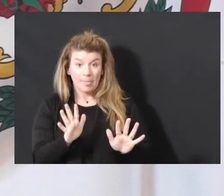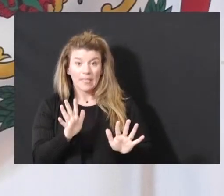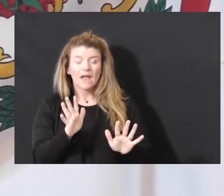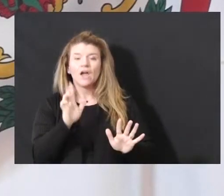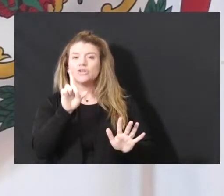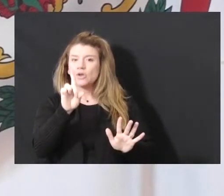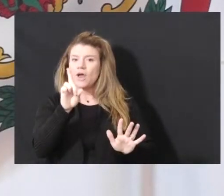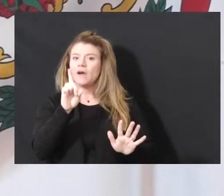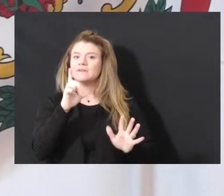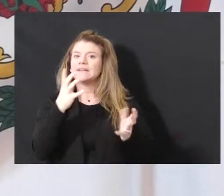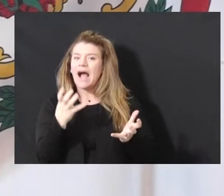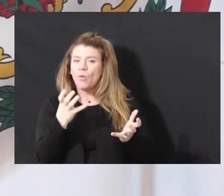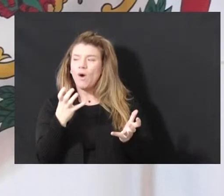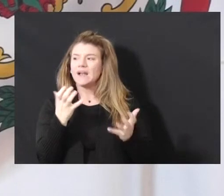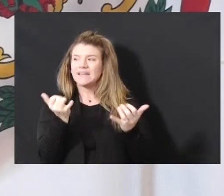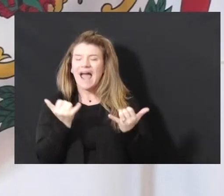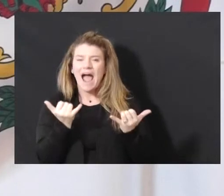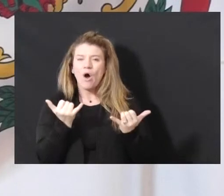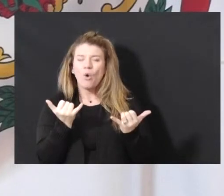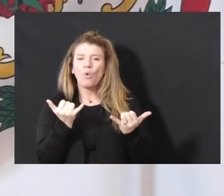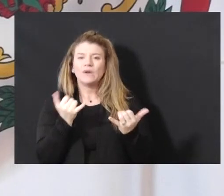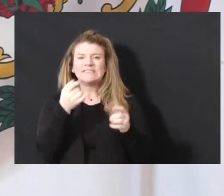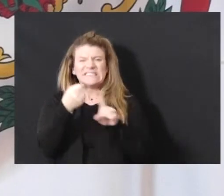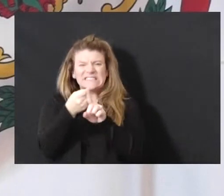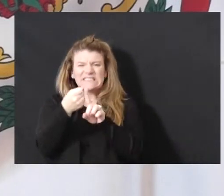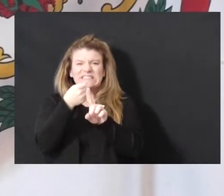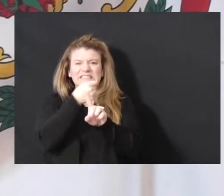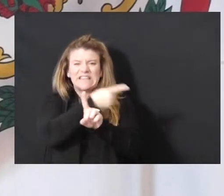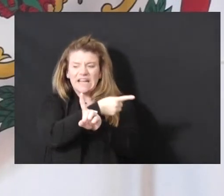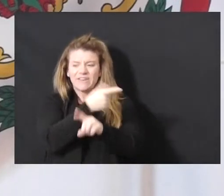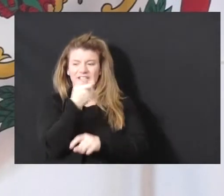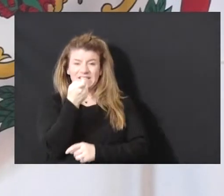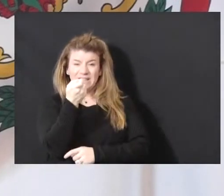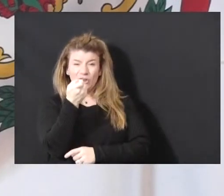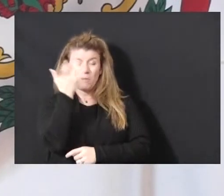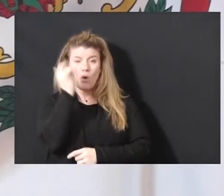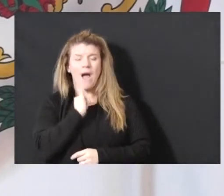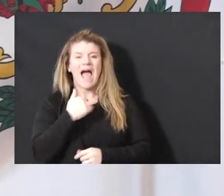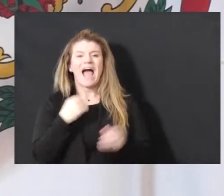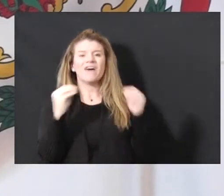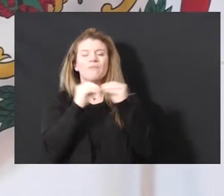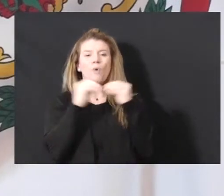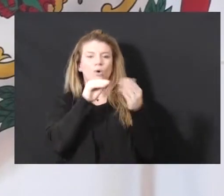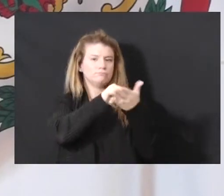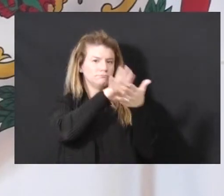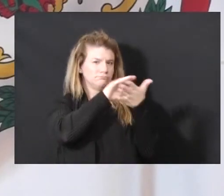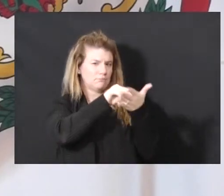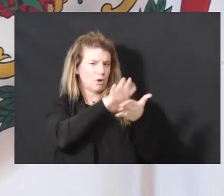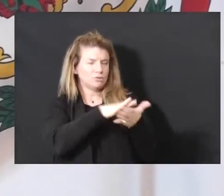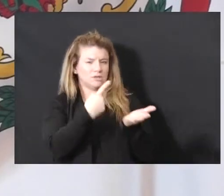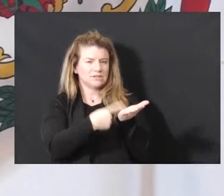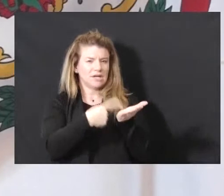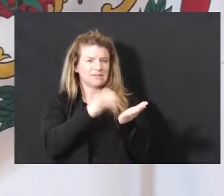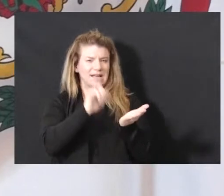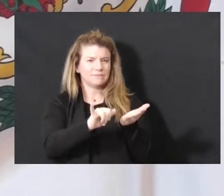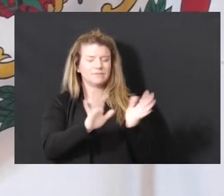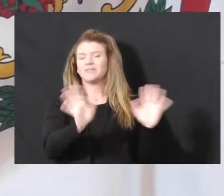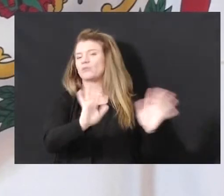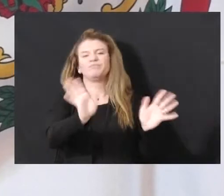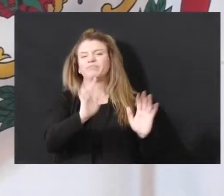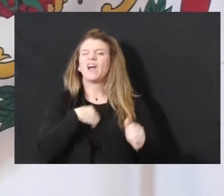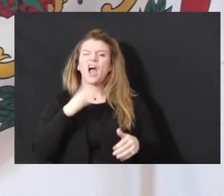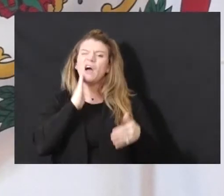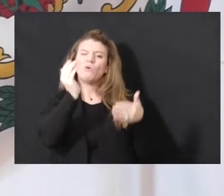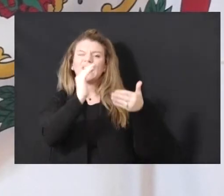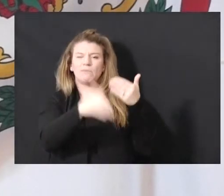me just deviate just a second, because I've got some more notes that I can talk to you about that in just 1 second. Well, I'll just keep going.